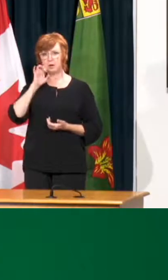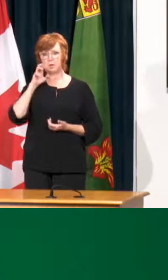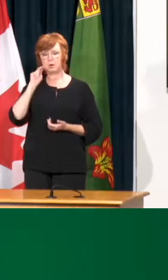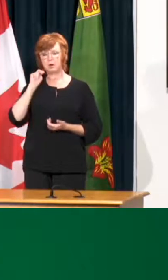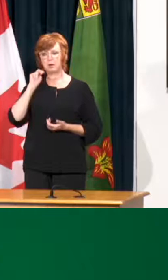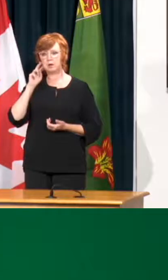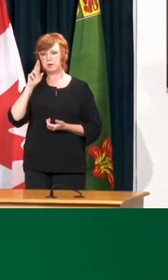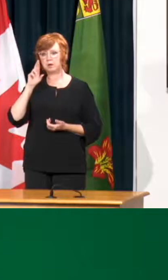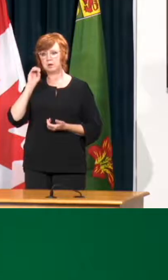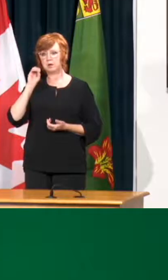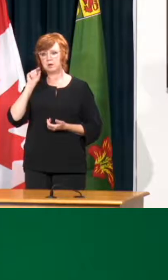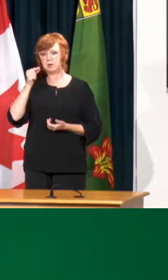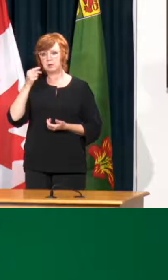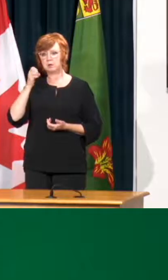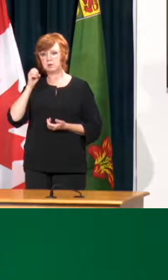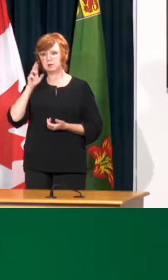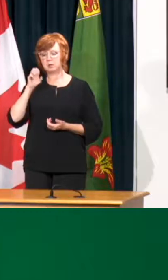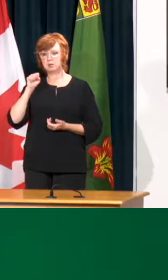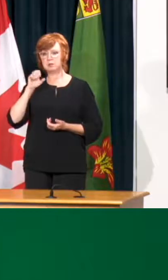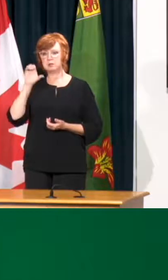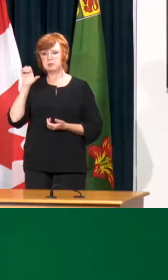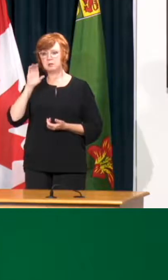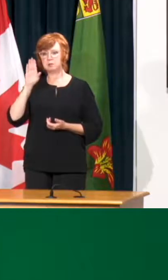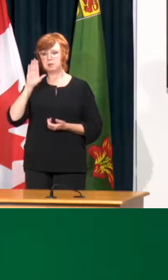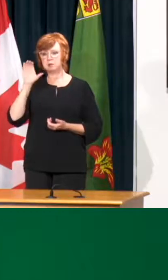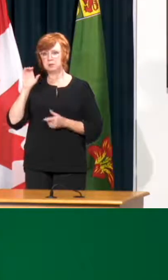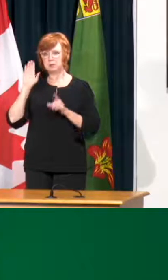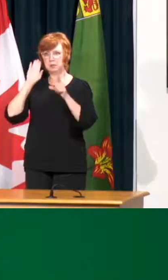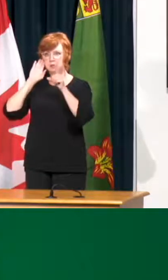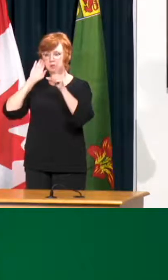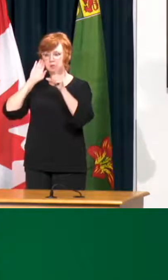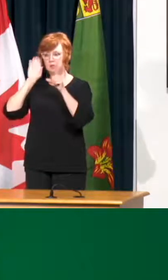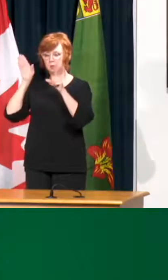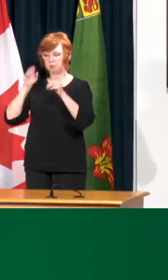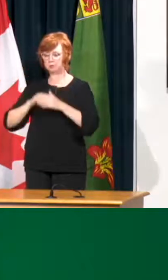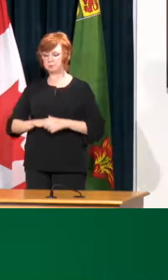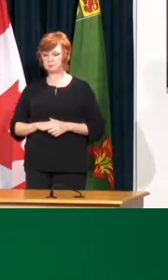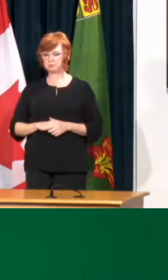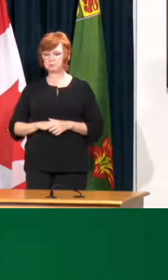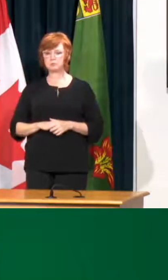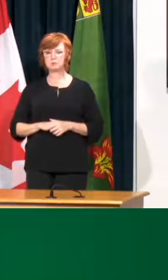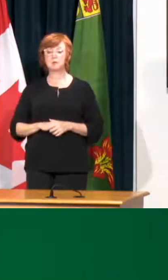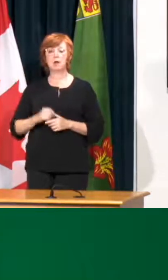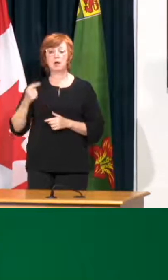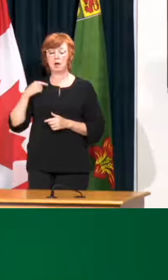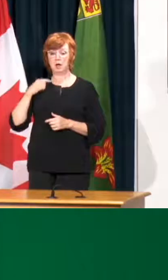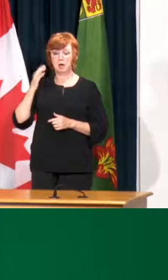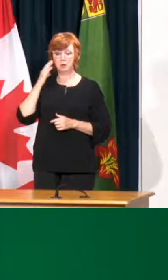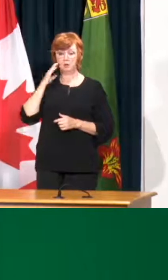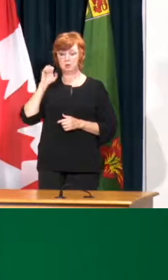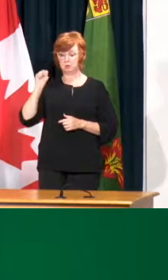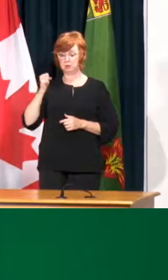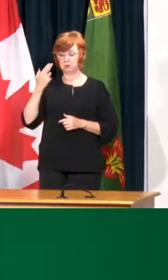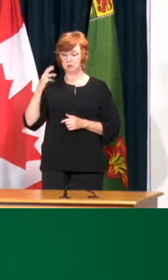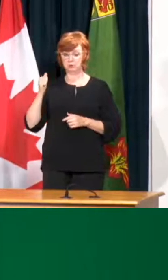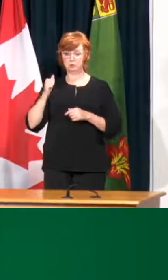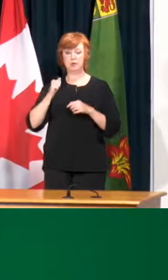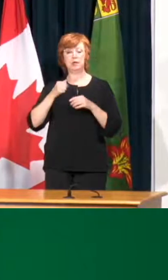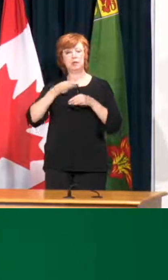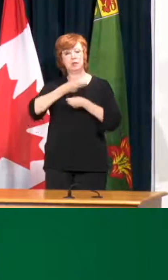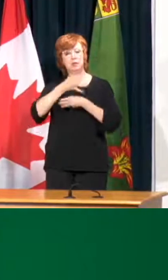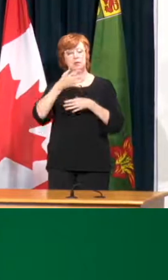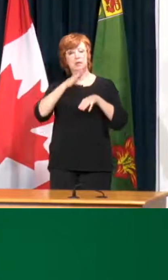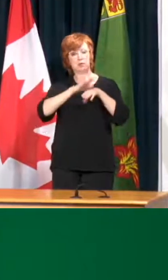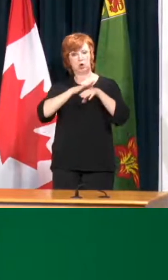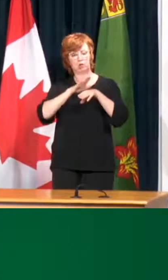with CBC. Hi, Dr. Shahab. So the SHA is cautioning people about traveling to and from the